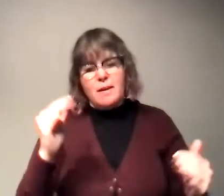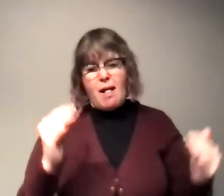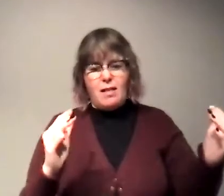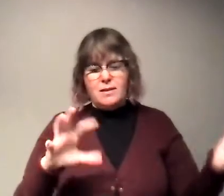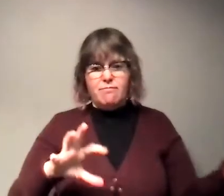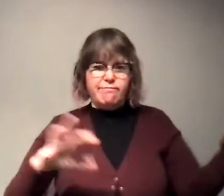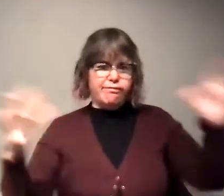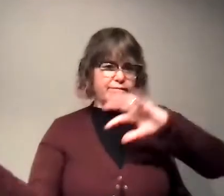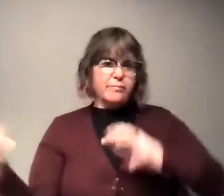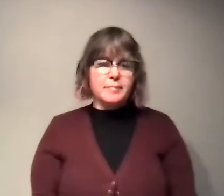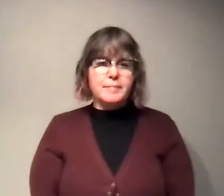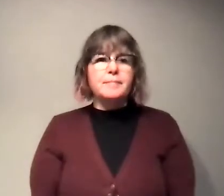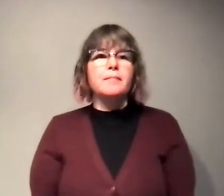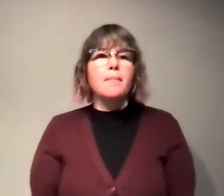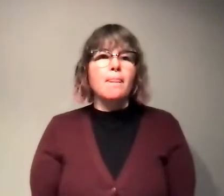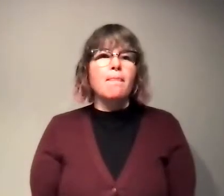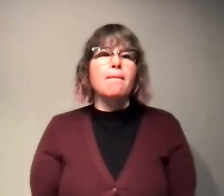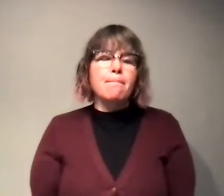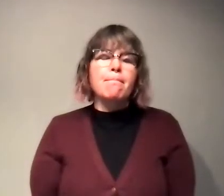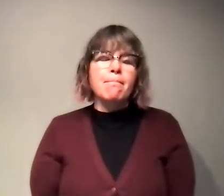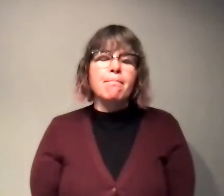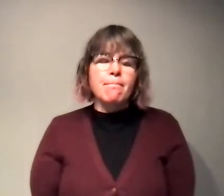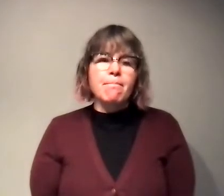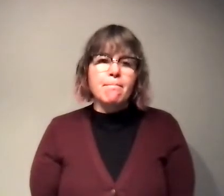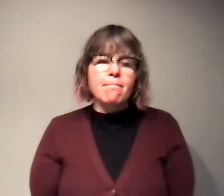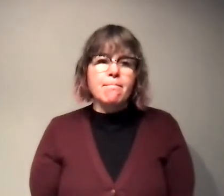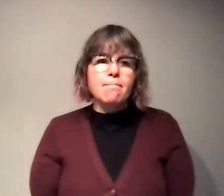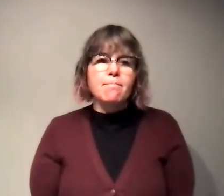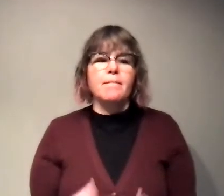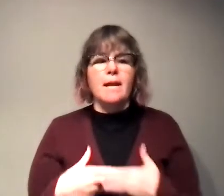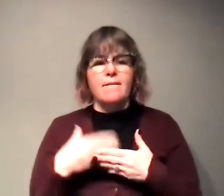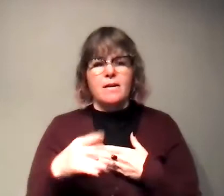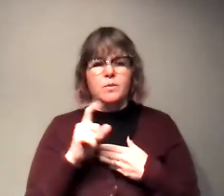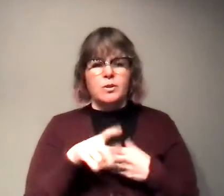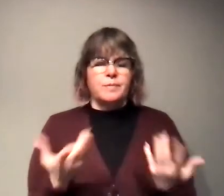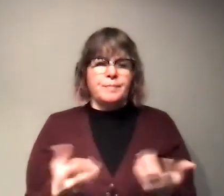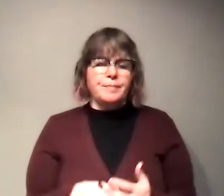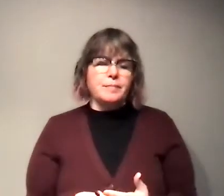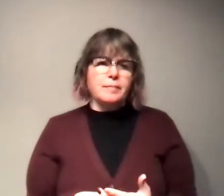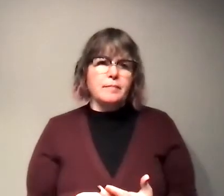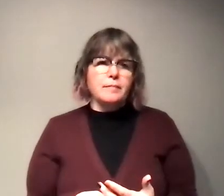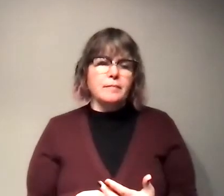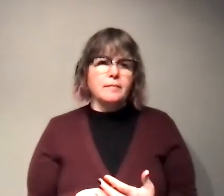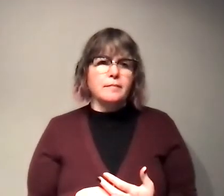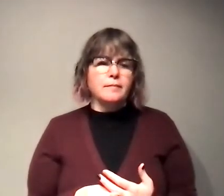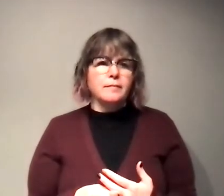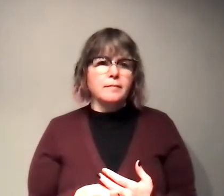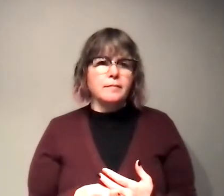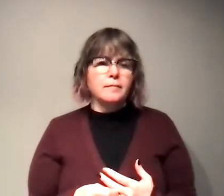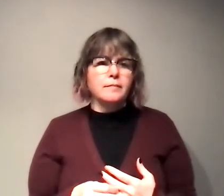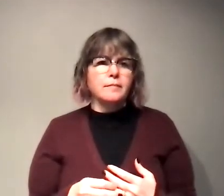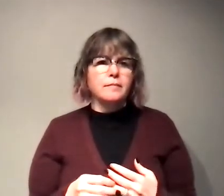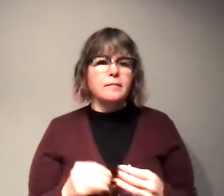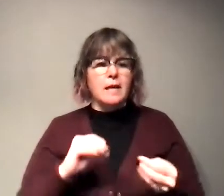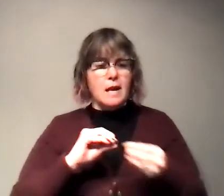balance. Sounds good. The next question, does it matter how many plants there